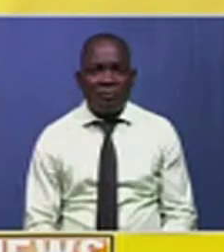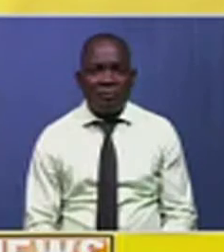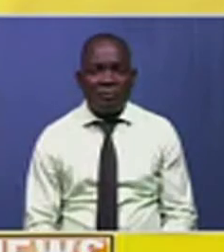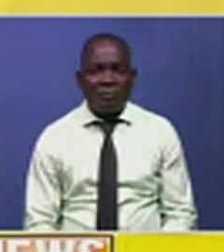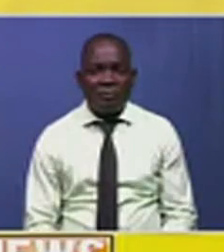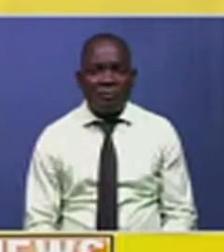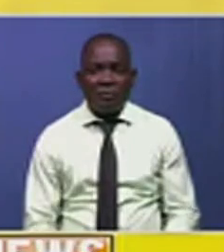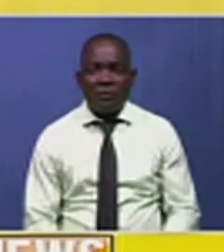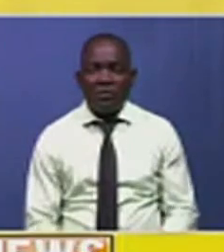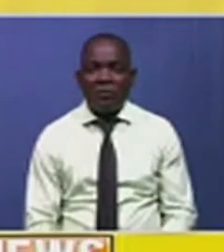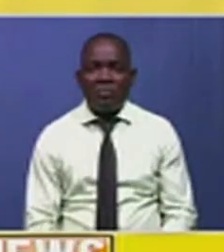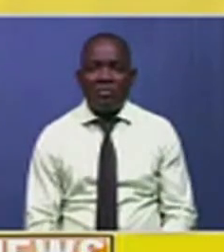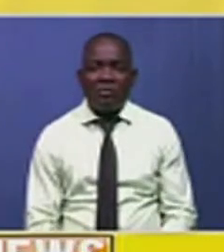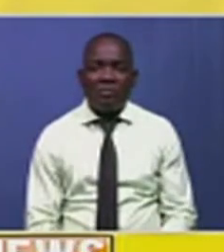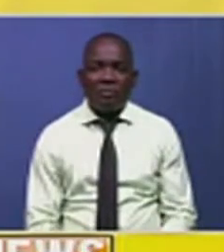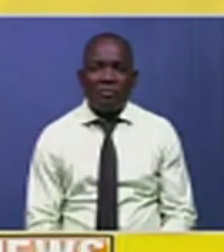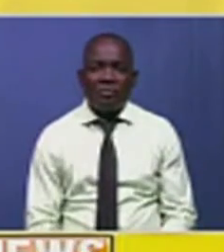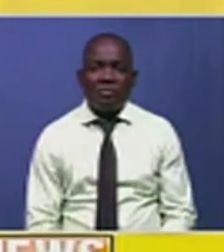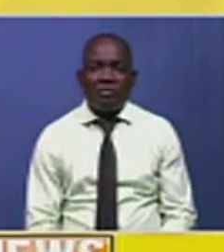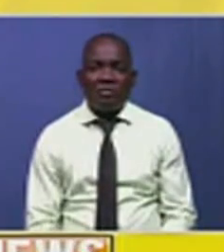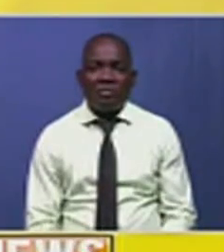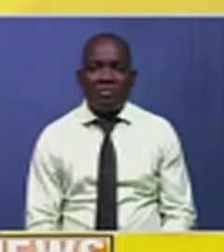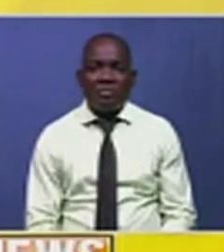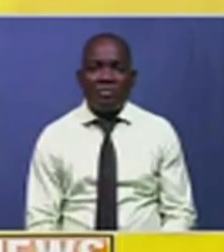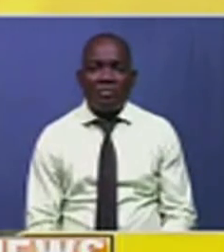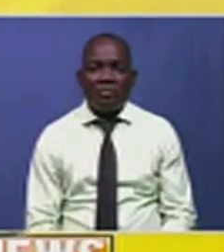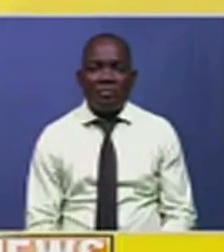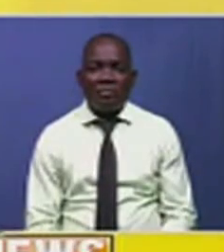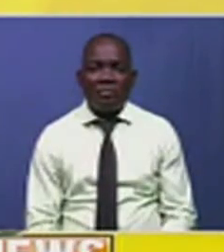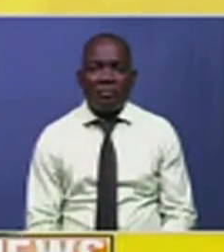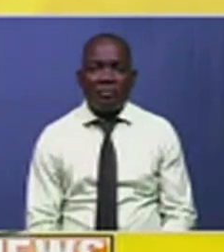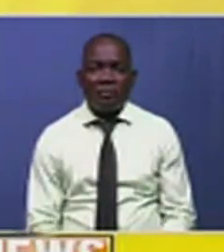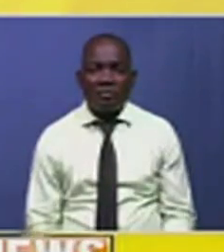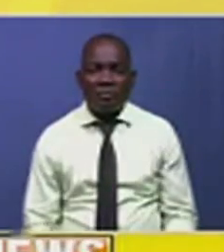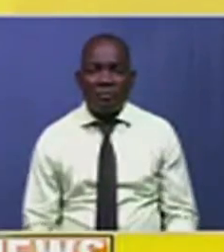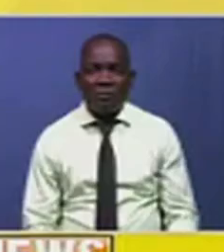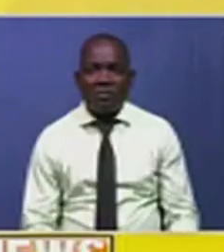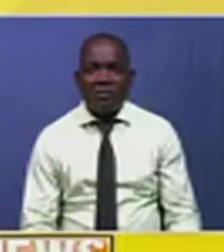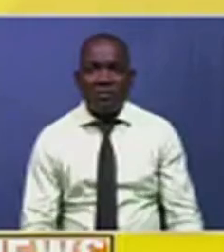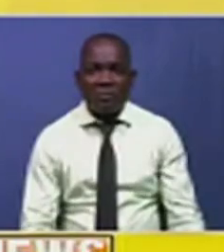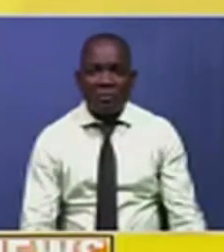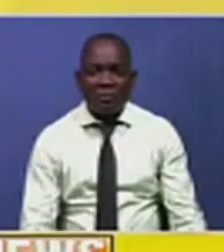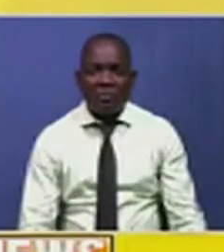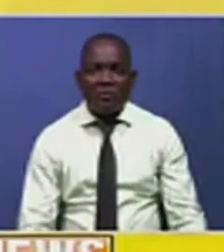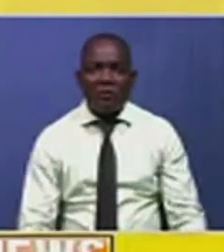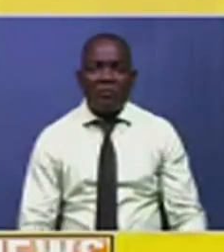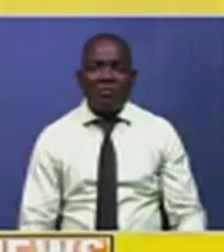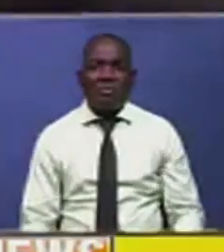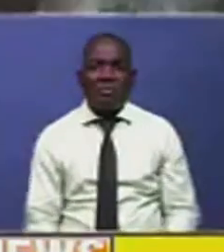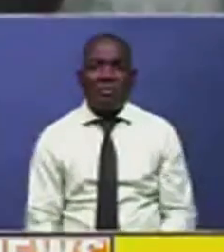she was to me and to her son with whom I've been working in close quarters these last 5 years in Ghana.